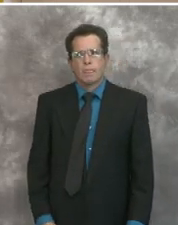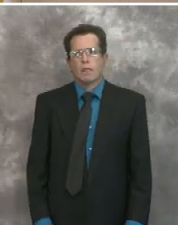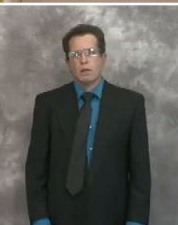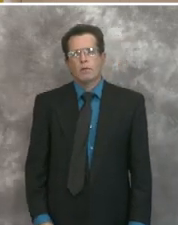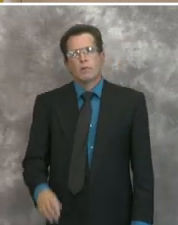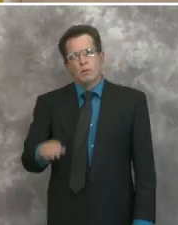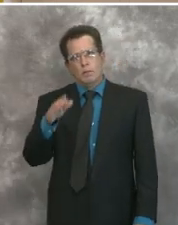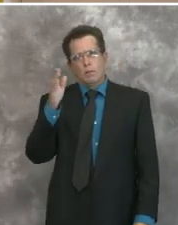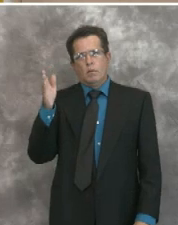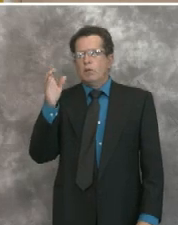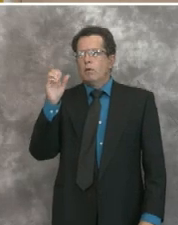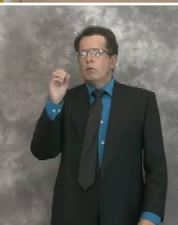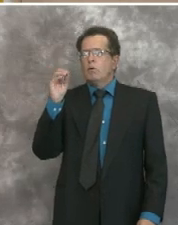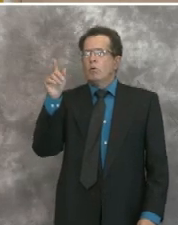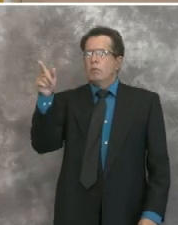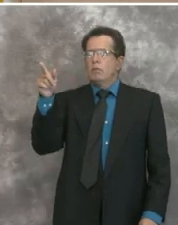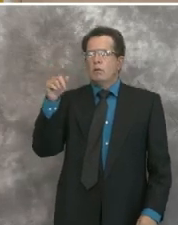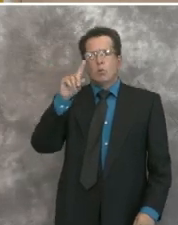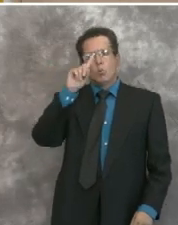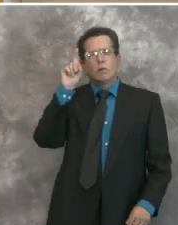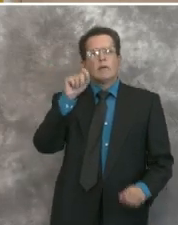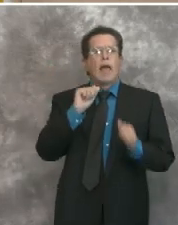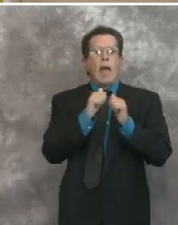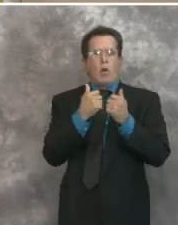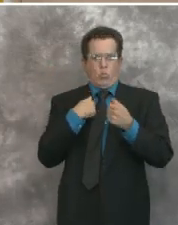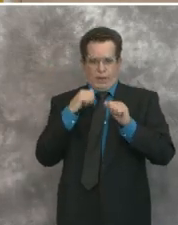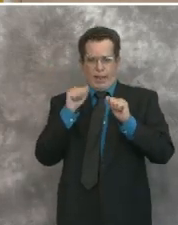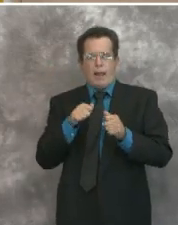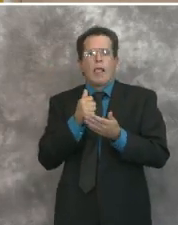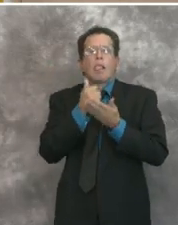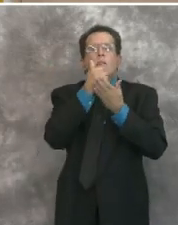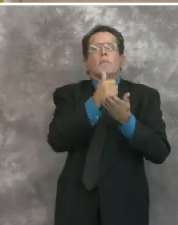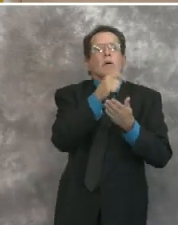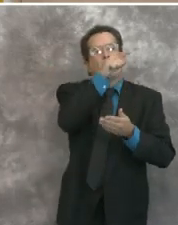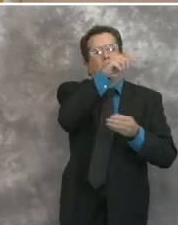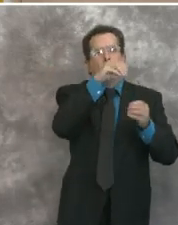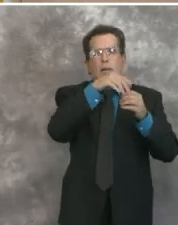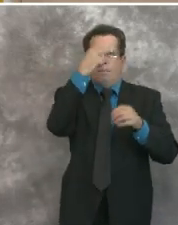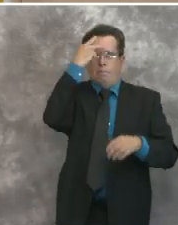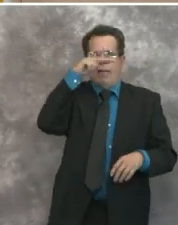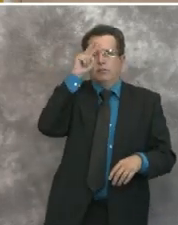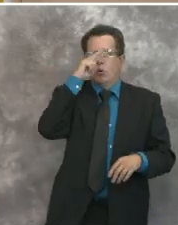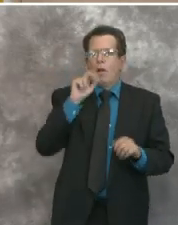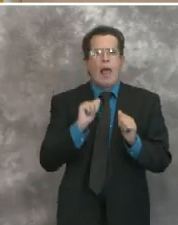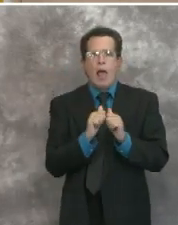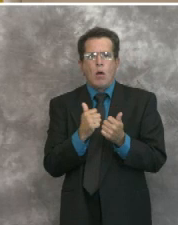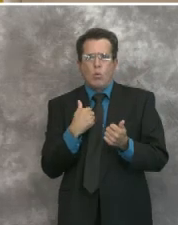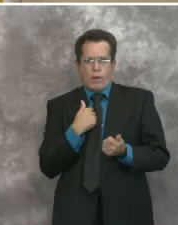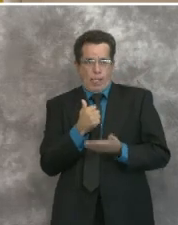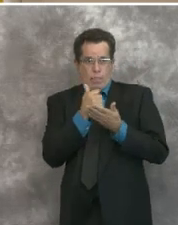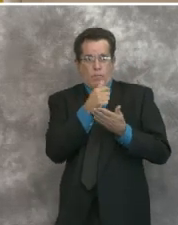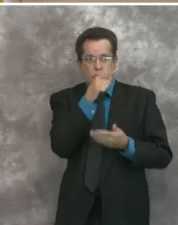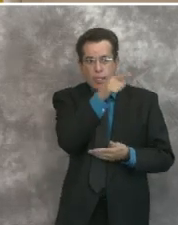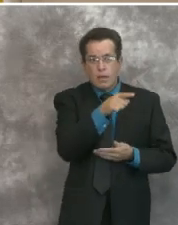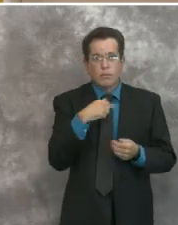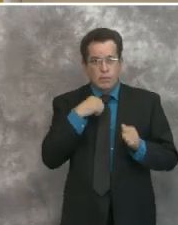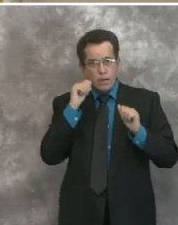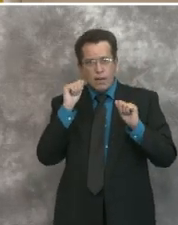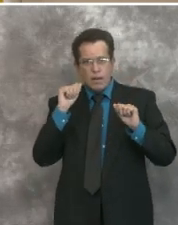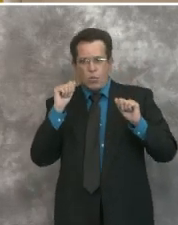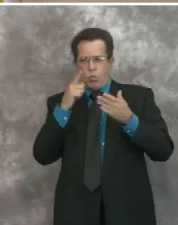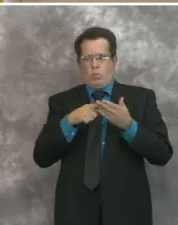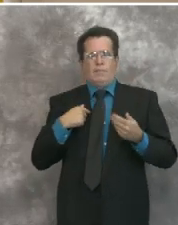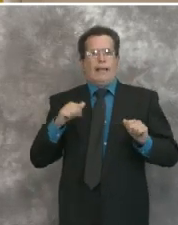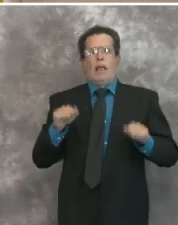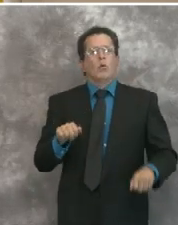So in terms of what more we could do to help, help our neighbors out in Mexico, what more could we be doing? Could we get a medical mission going? What